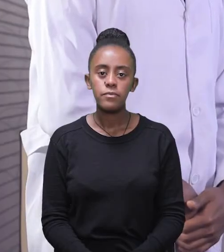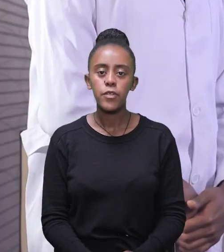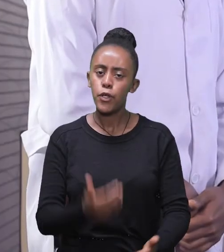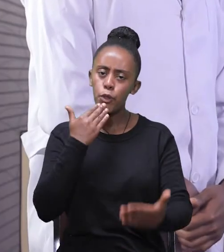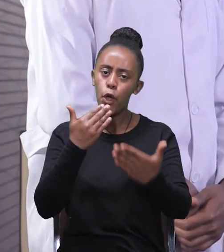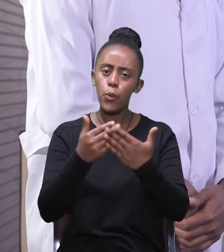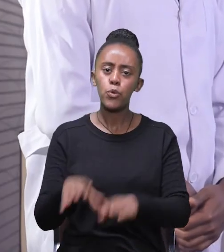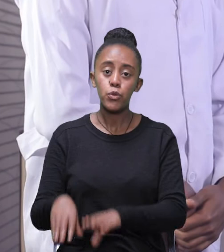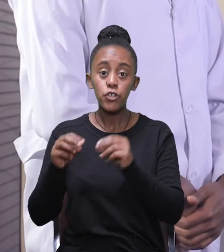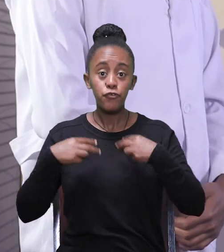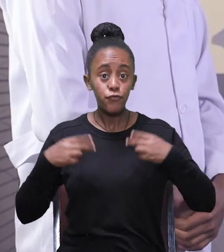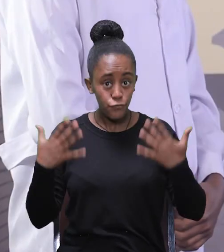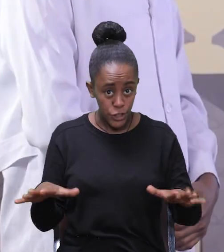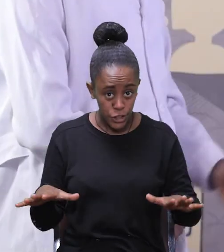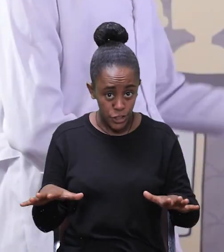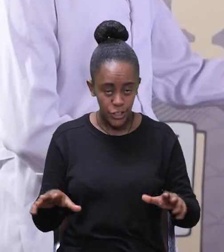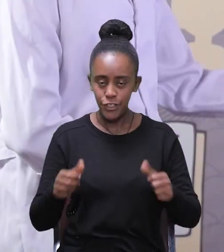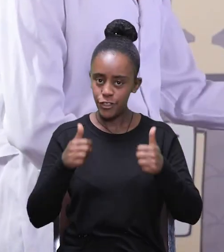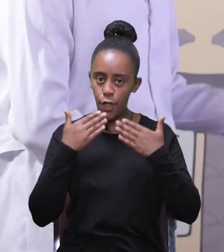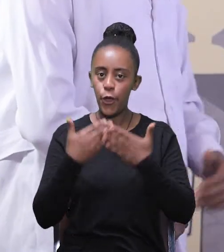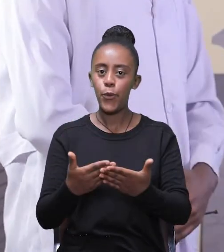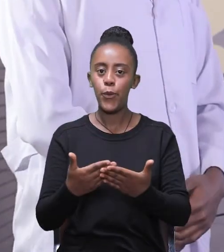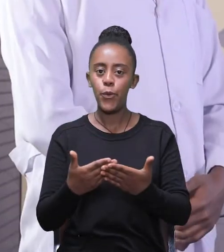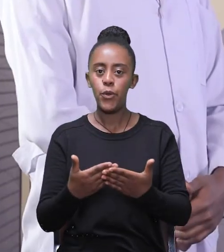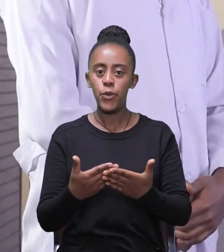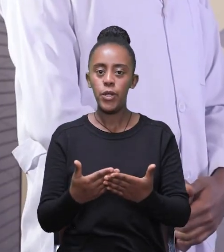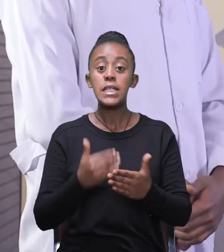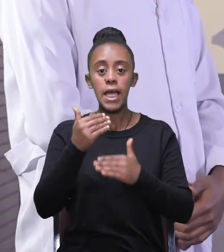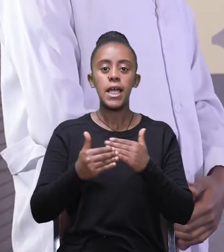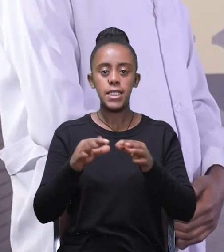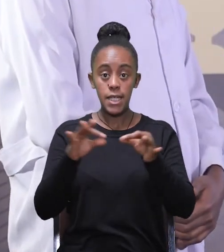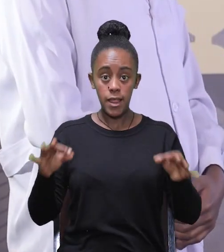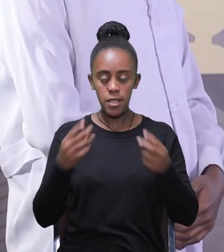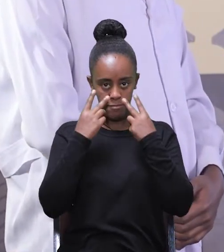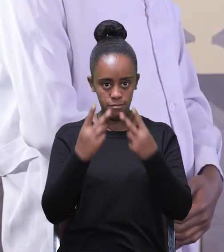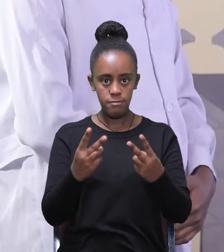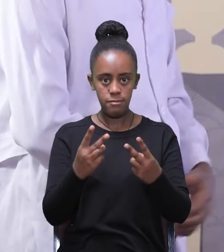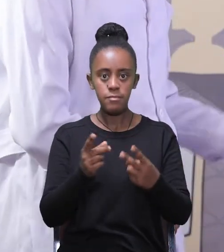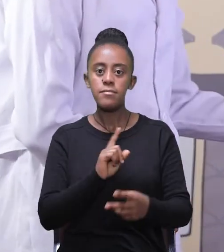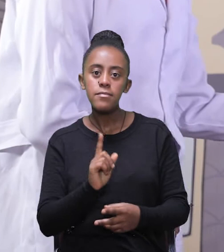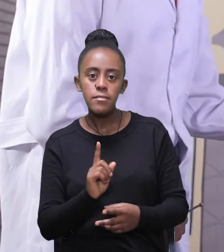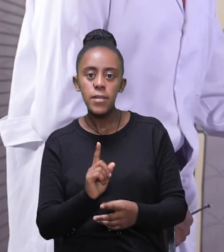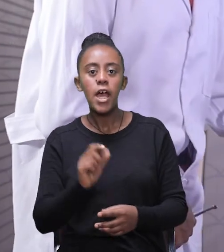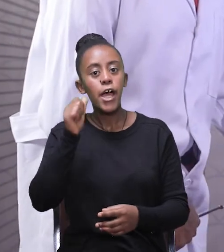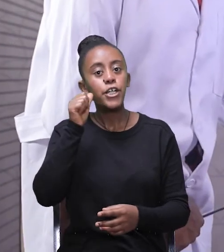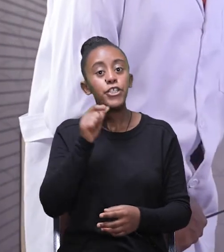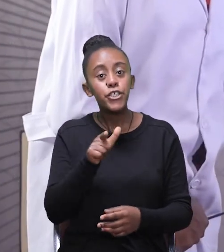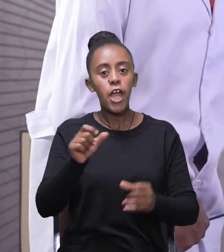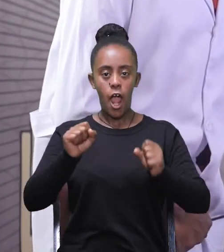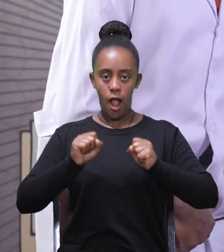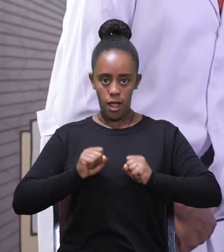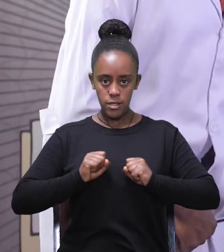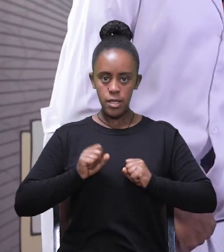Thank you, student. Have you read it? Thank you. Let us see the second sentence. The second sentence, it says what? She has